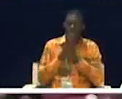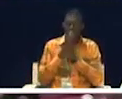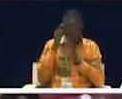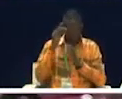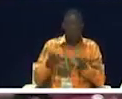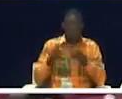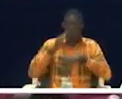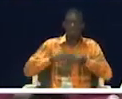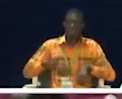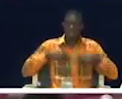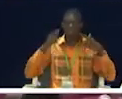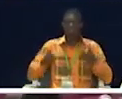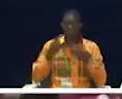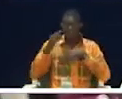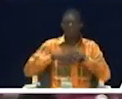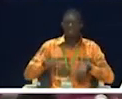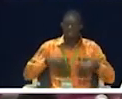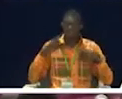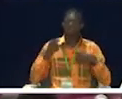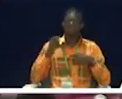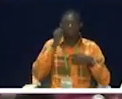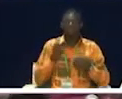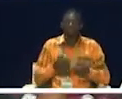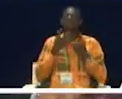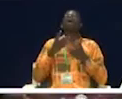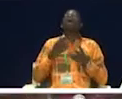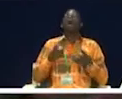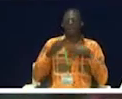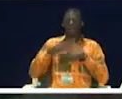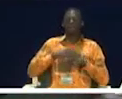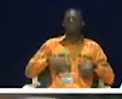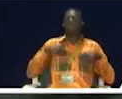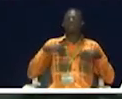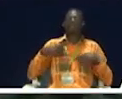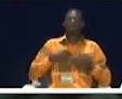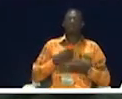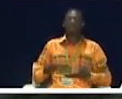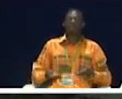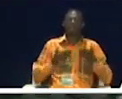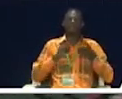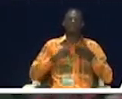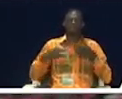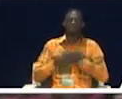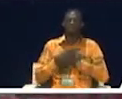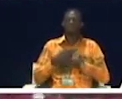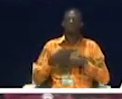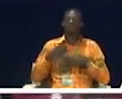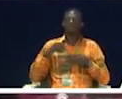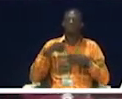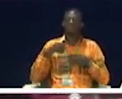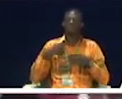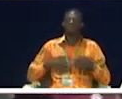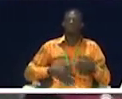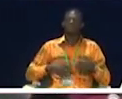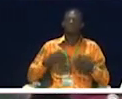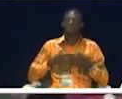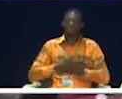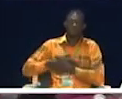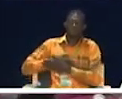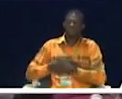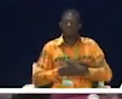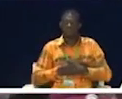Come back. She got back. We carried her to the room. Praise the Lord. And she said, yeah, my baby. I said,